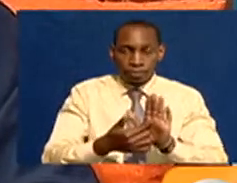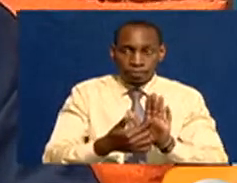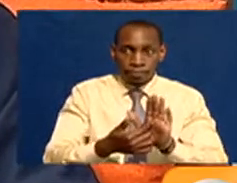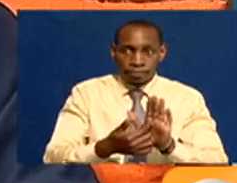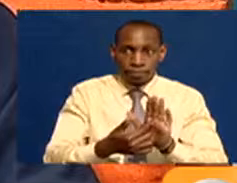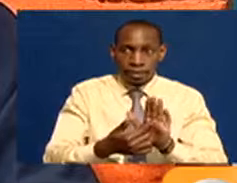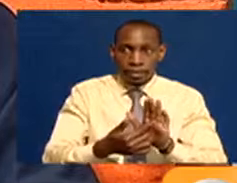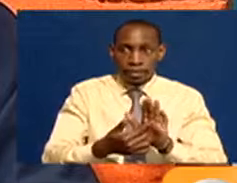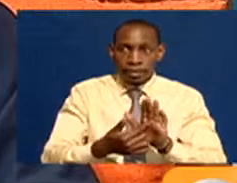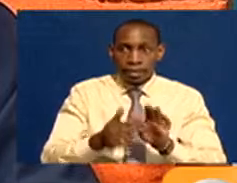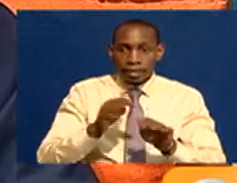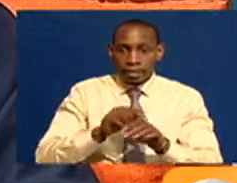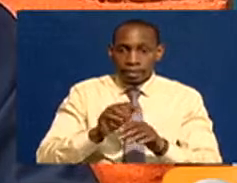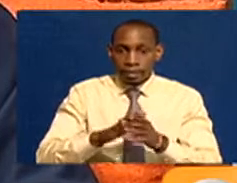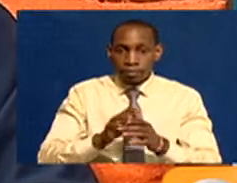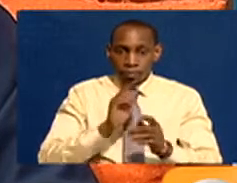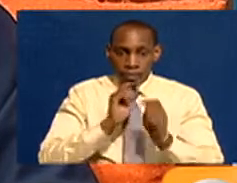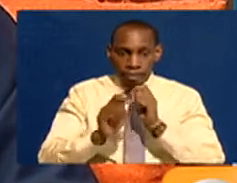my vetting